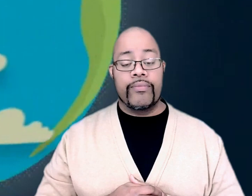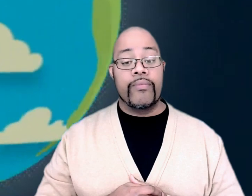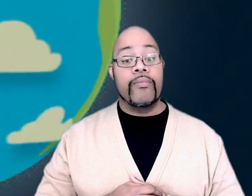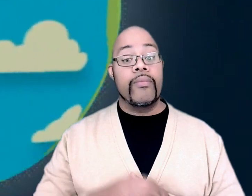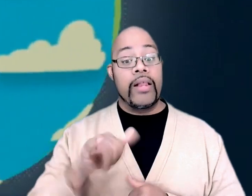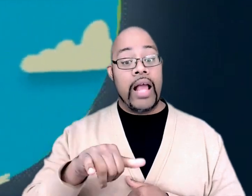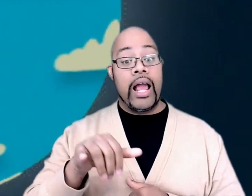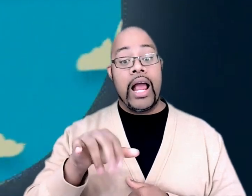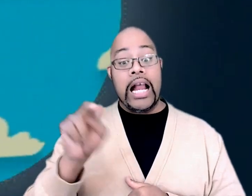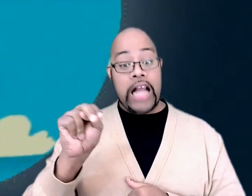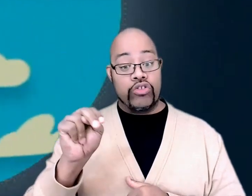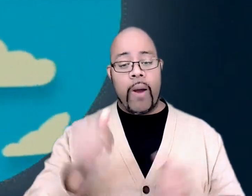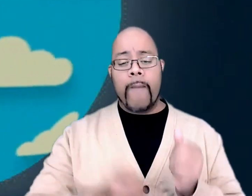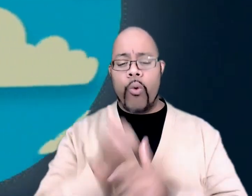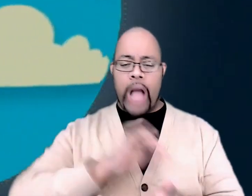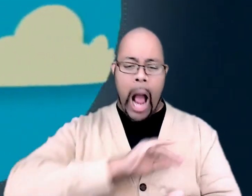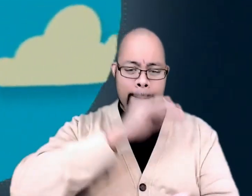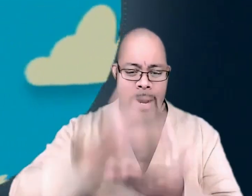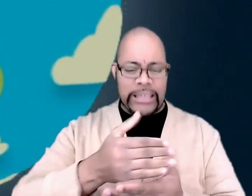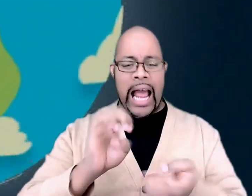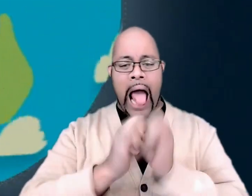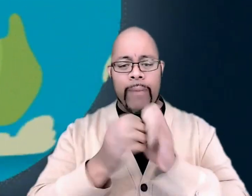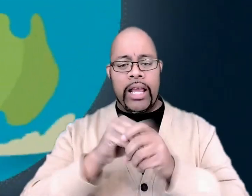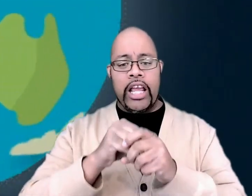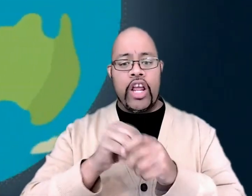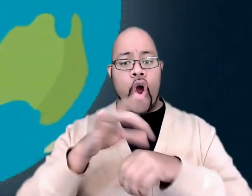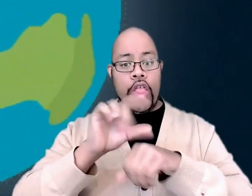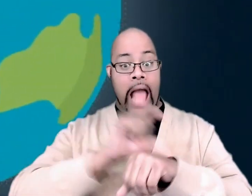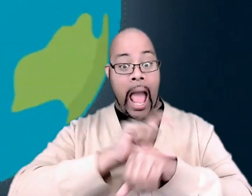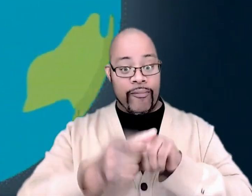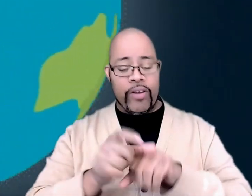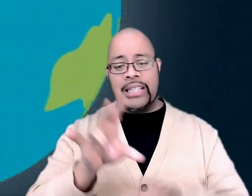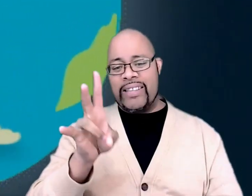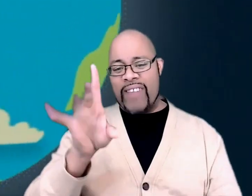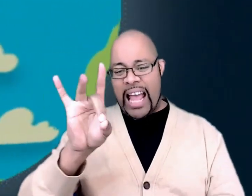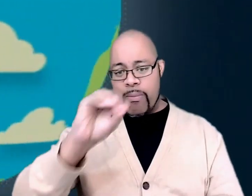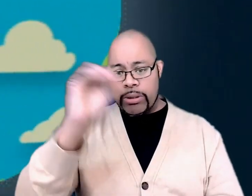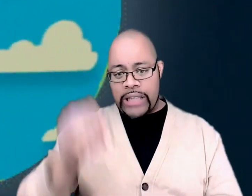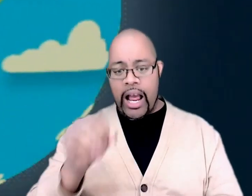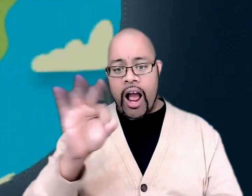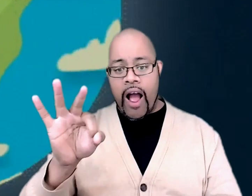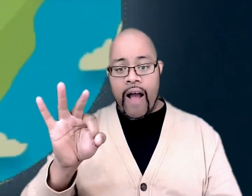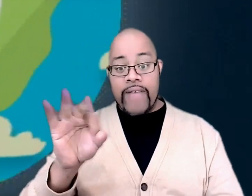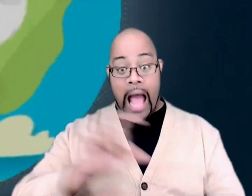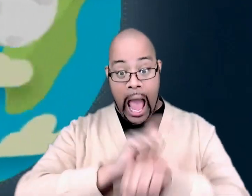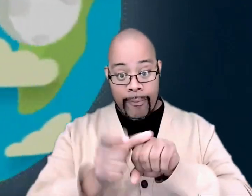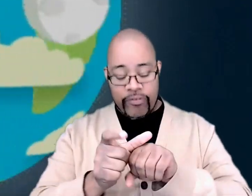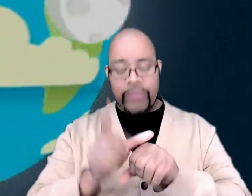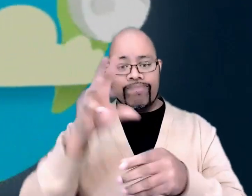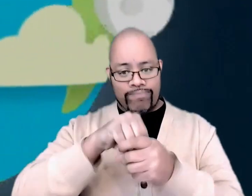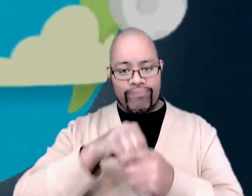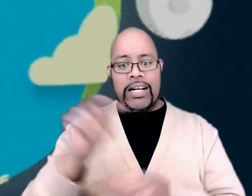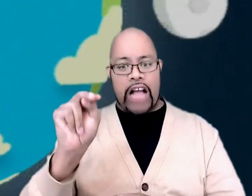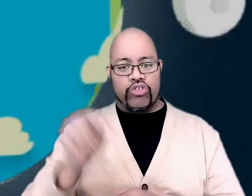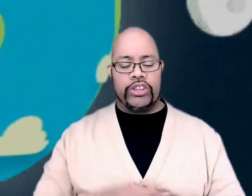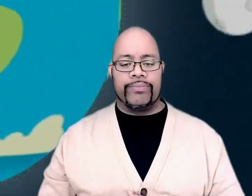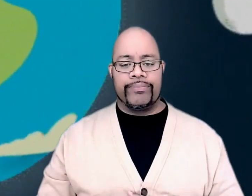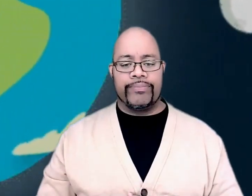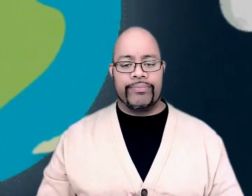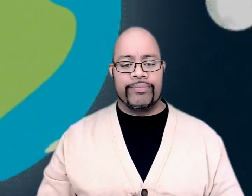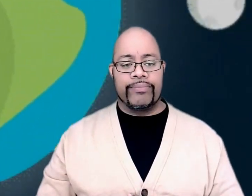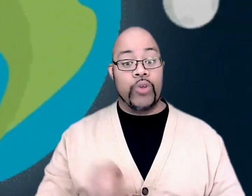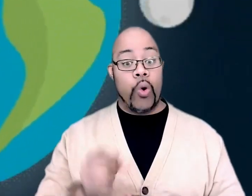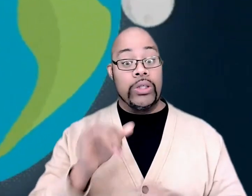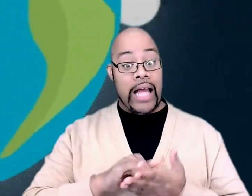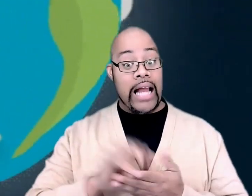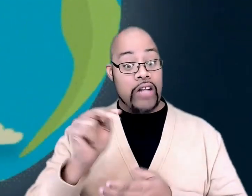In fact, nitrogen is the most abundant element in Earth's atmosphere. Approximately 78% of the atmosphere is nitrogen.